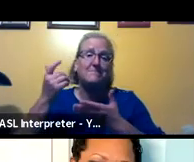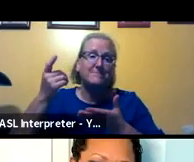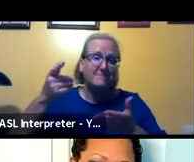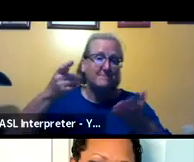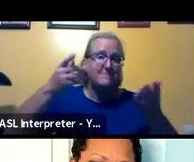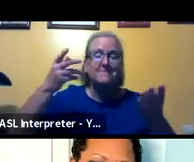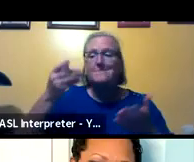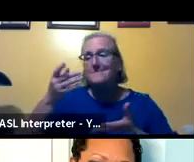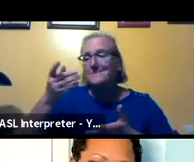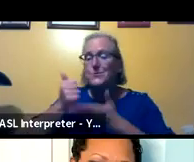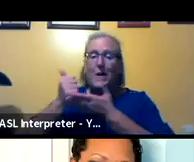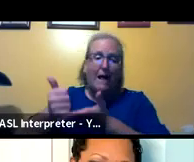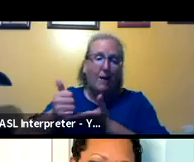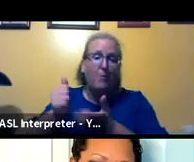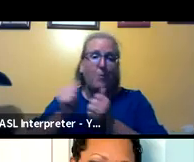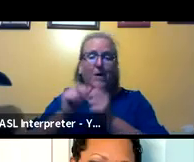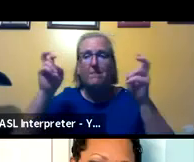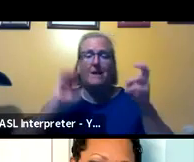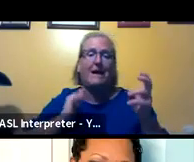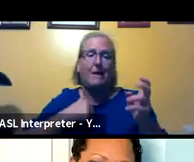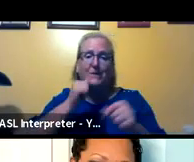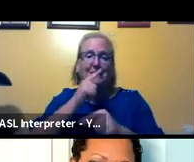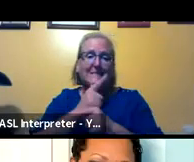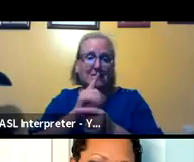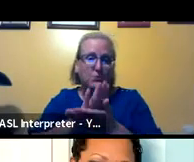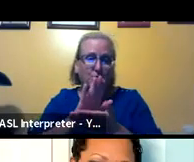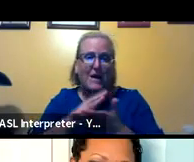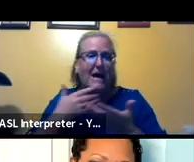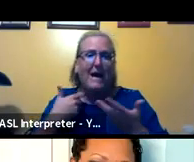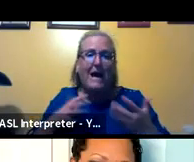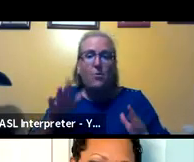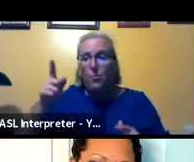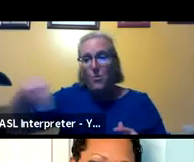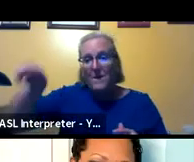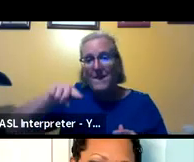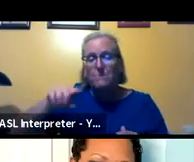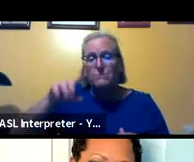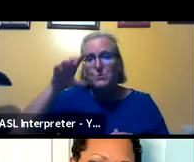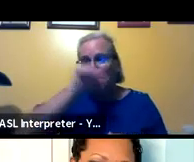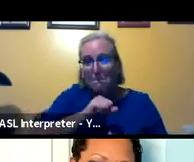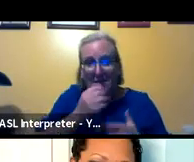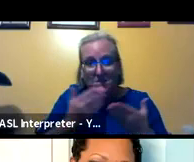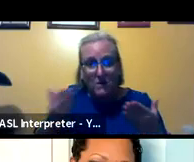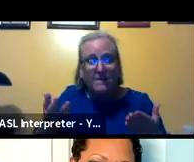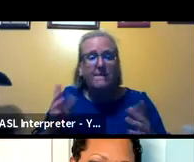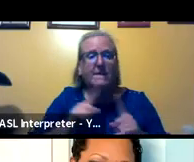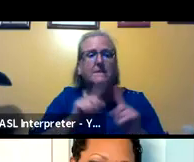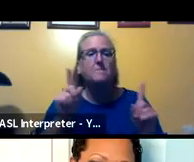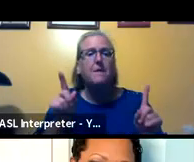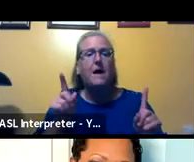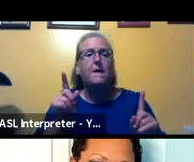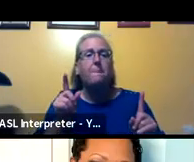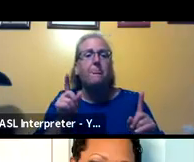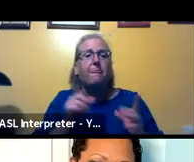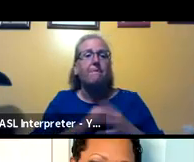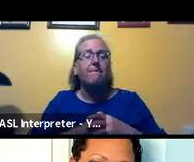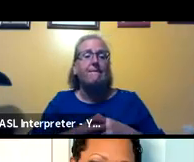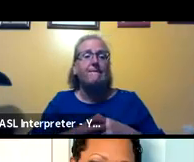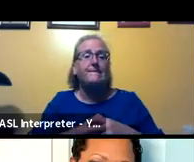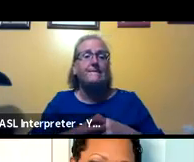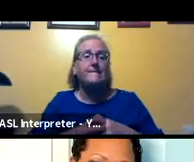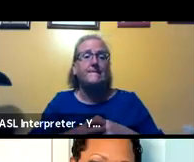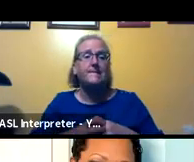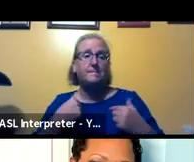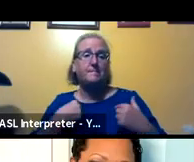don't want our Bayard and Bancroft students to miss out on things because of that. But